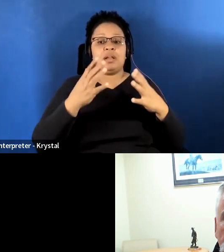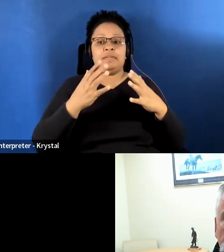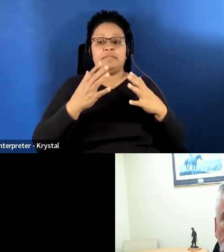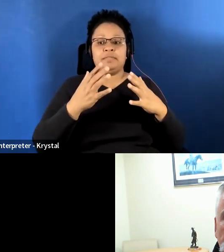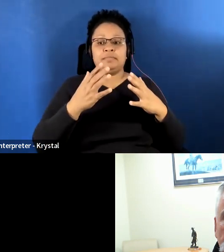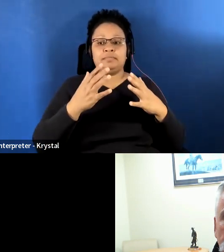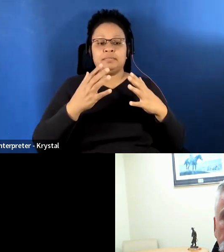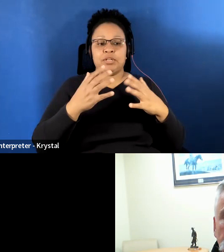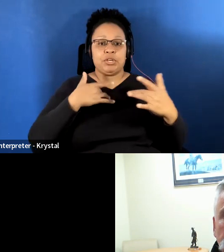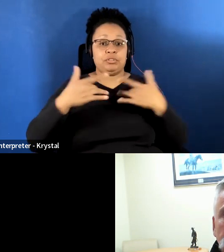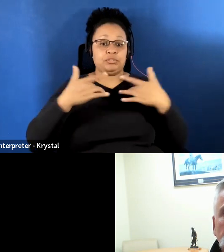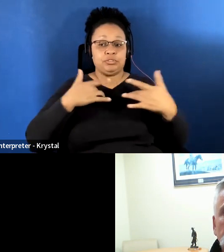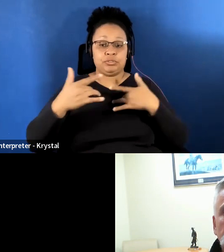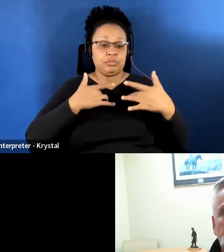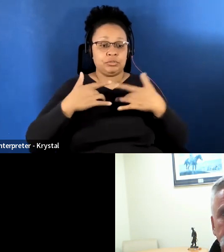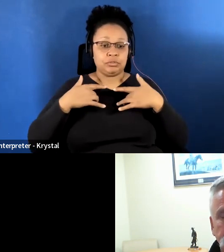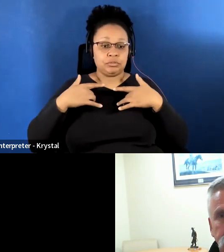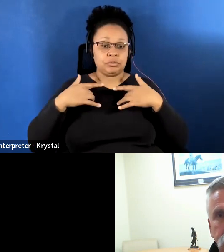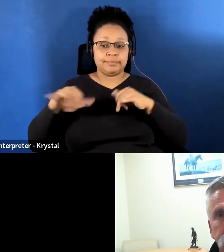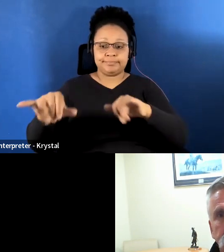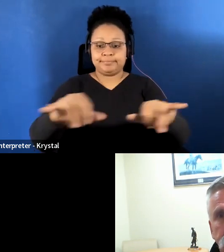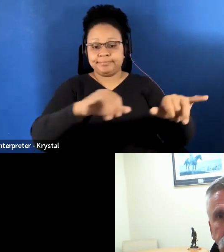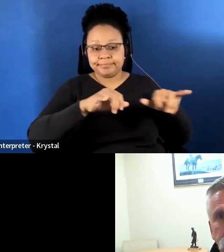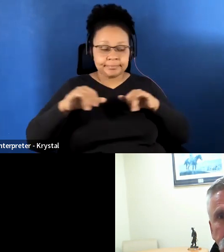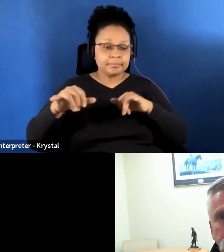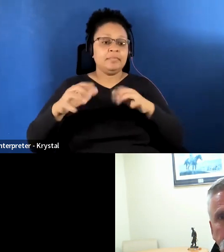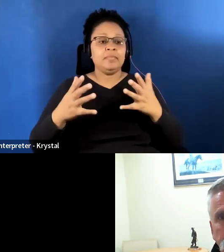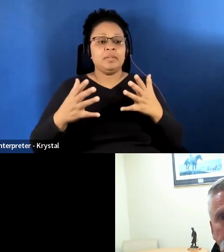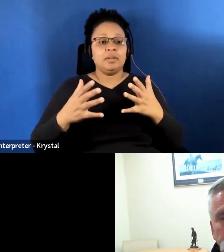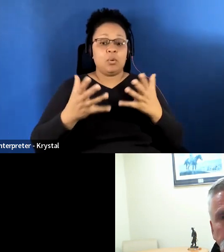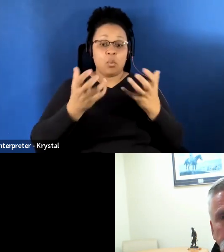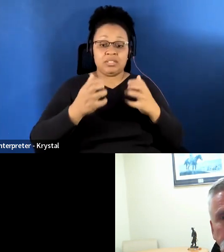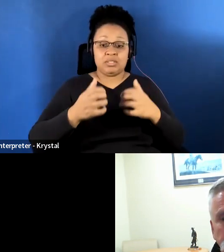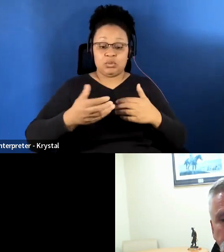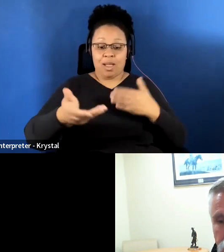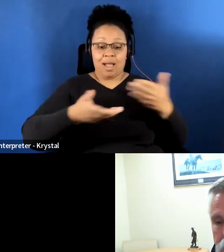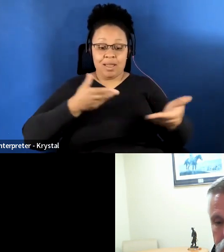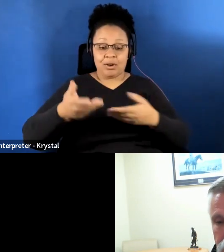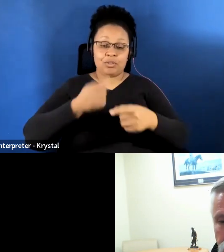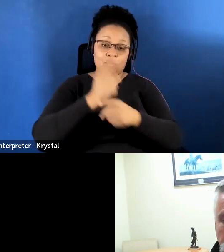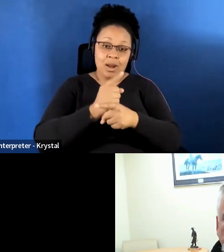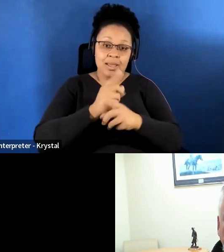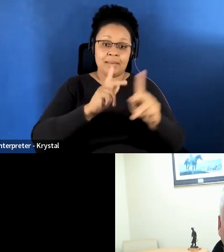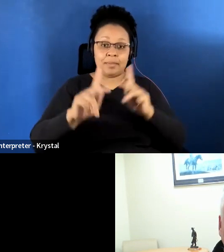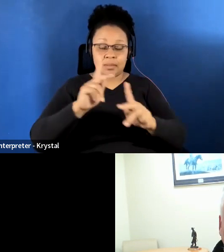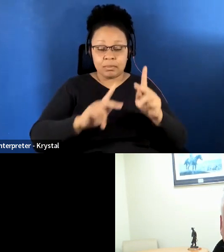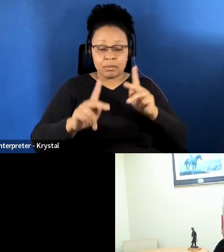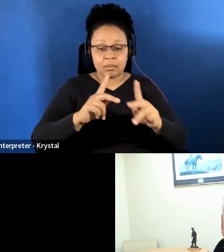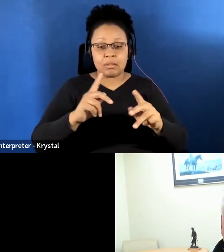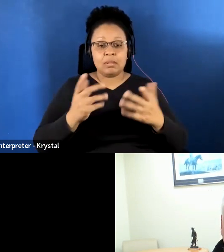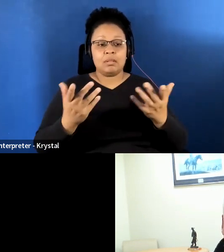with being able to hire the right people for our SILs right now,